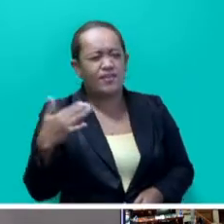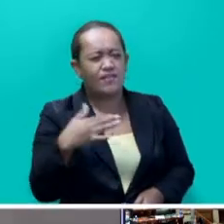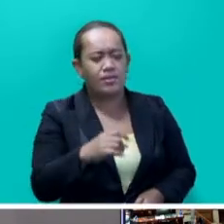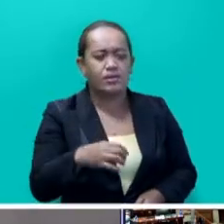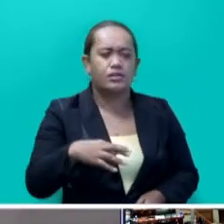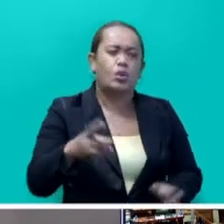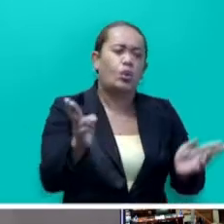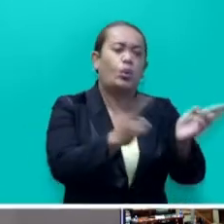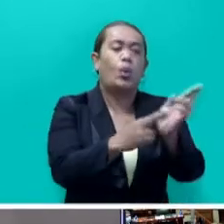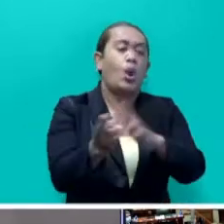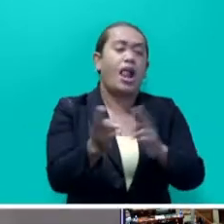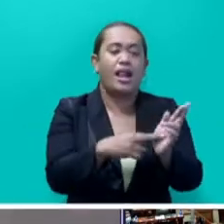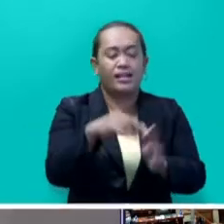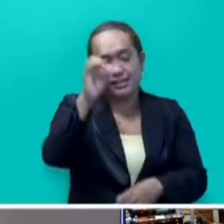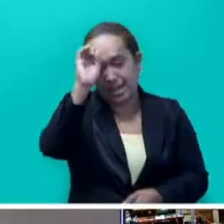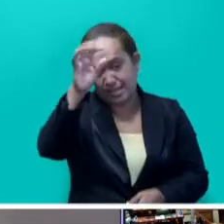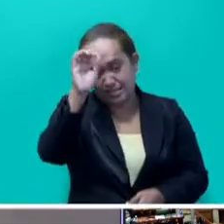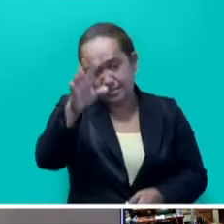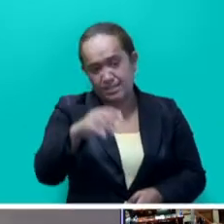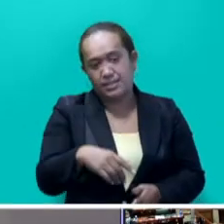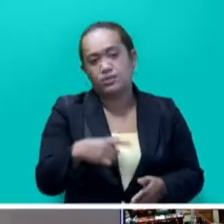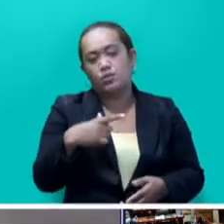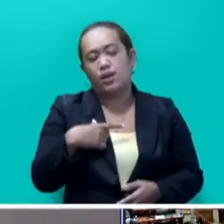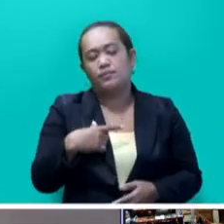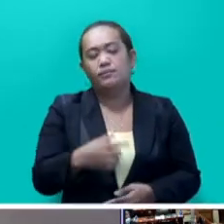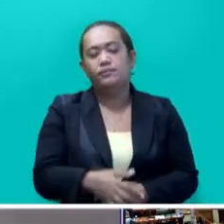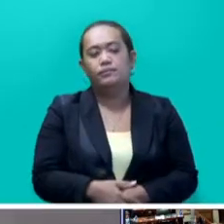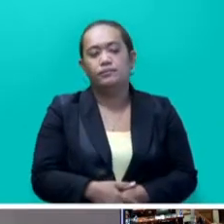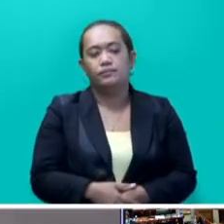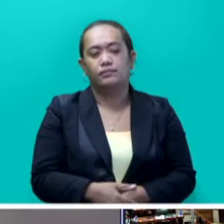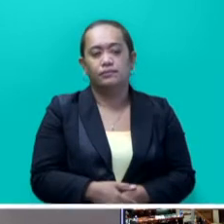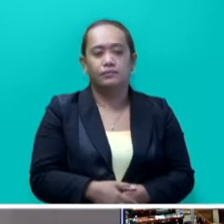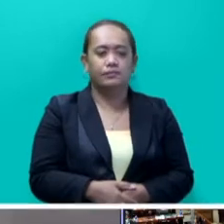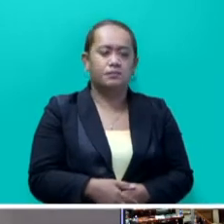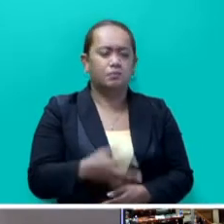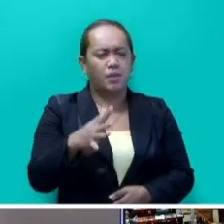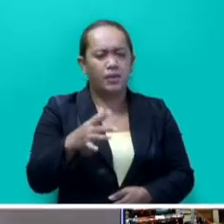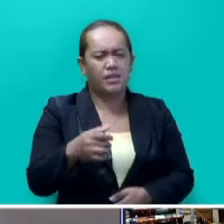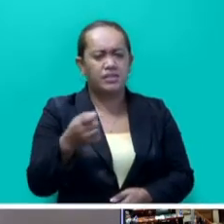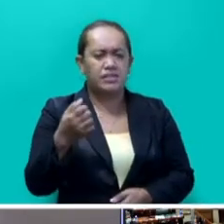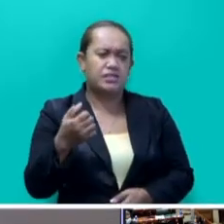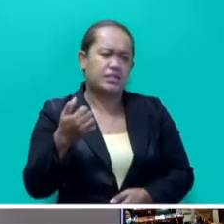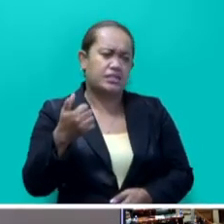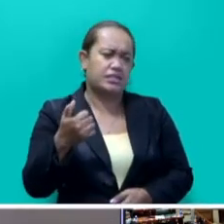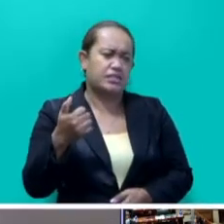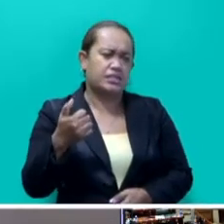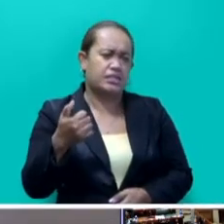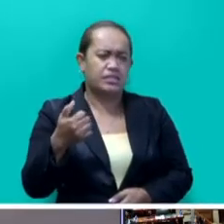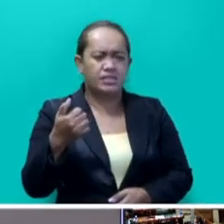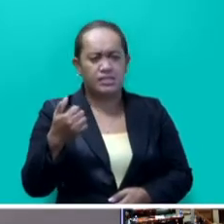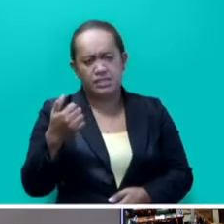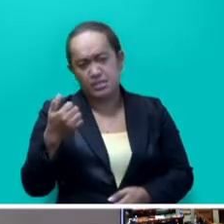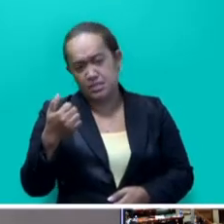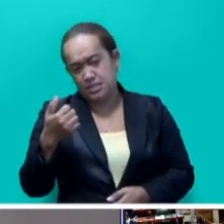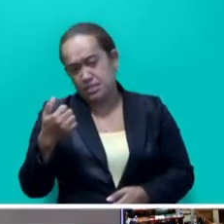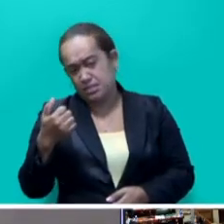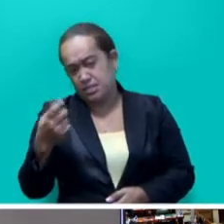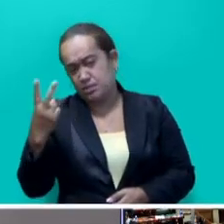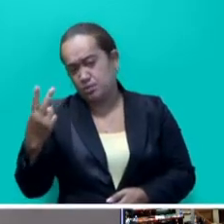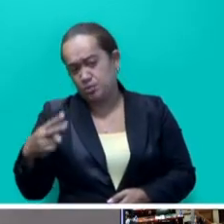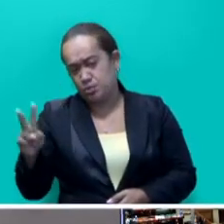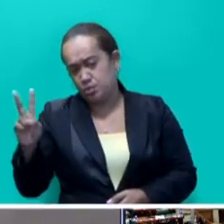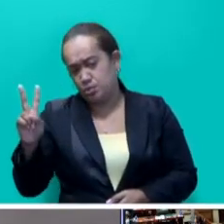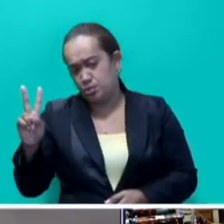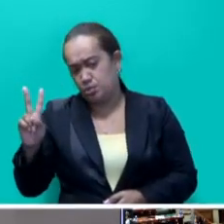rural taxis that will benefit with about $6.2 million revenue for the government. The bill will actually amend Section 2 to align